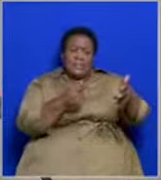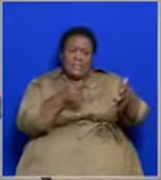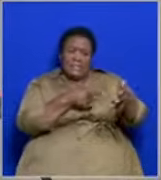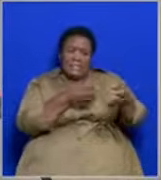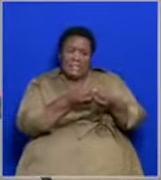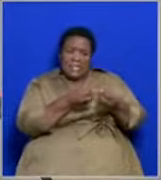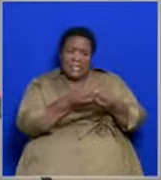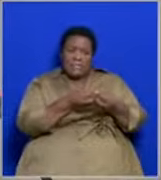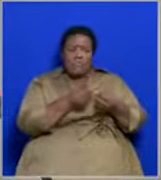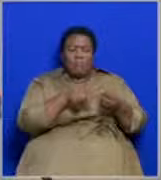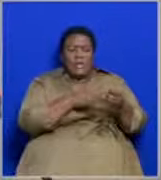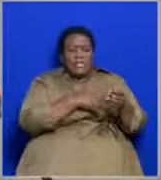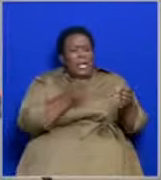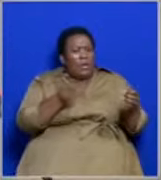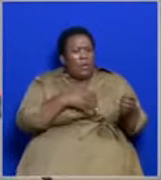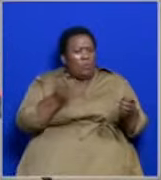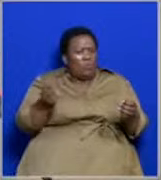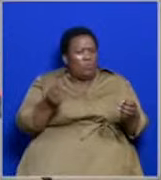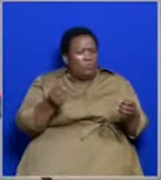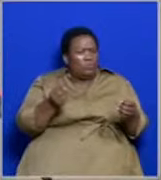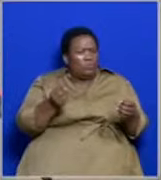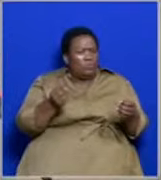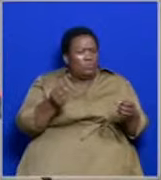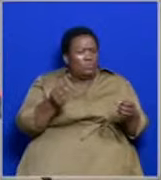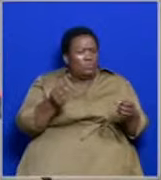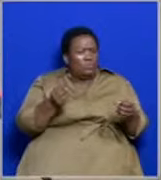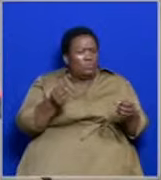And further,